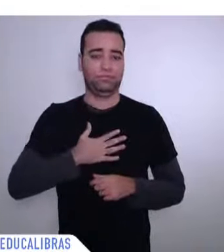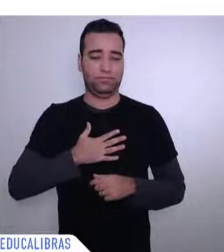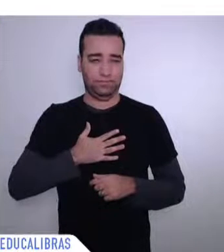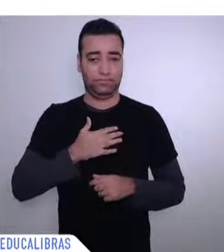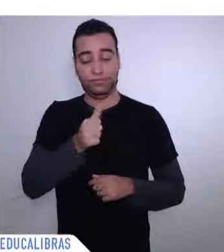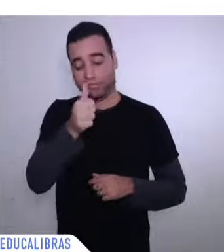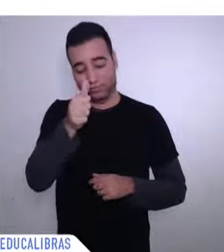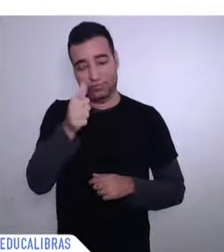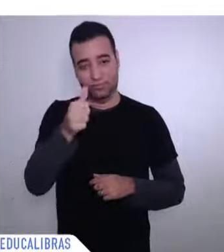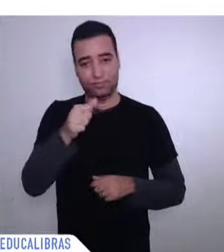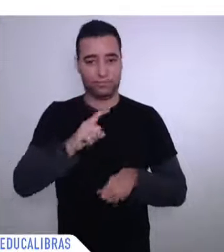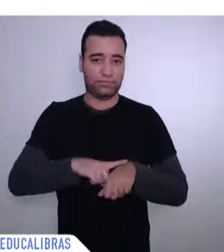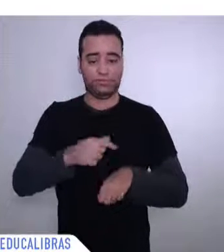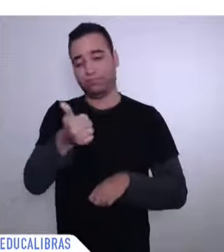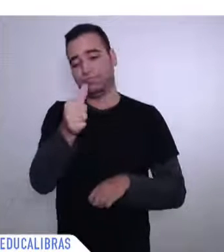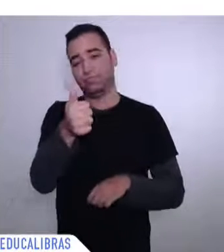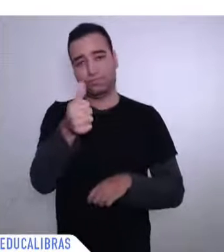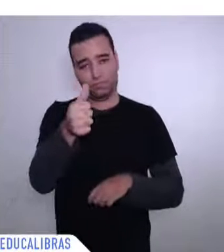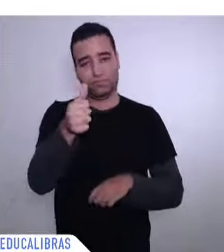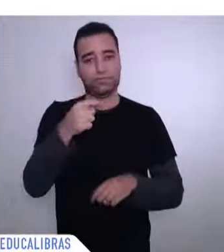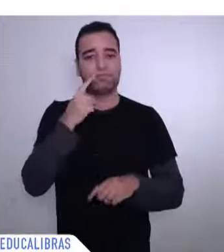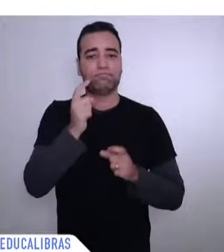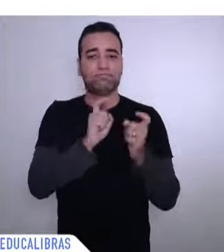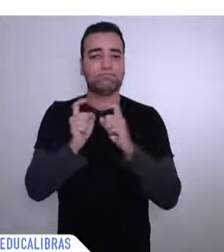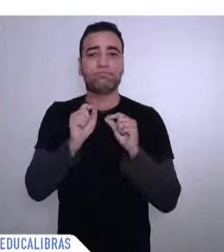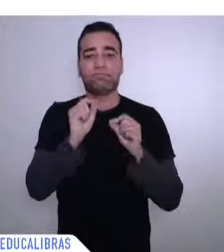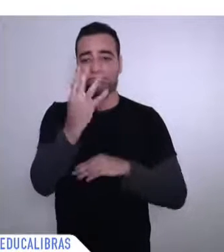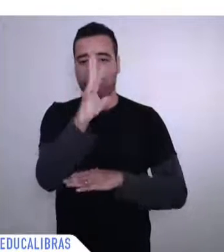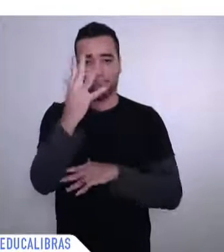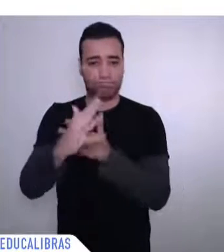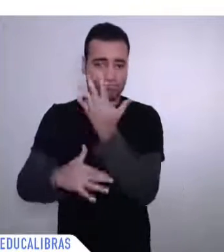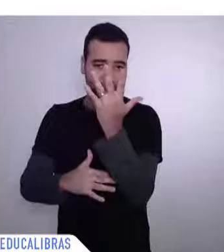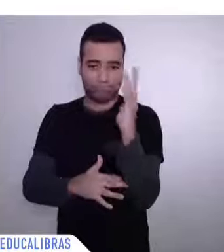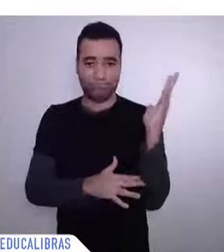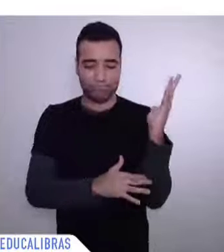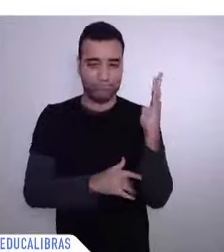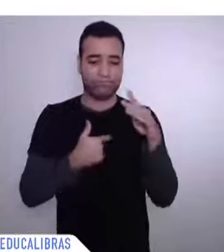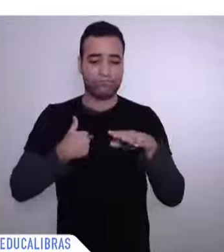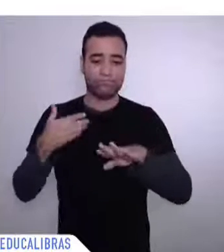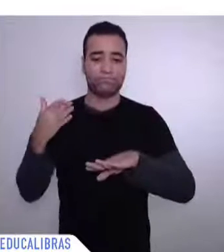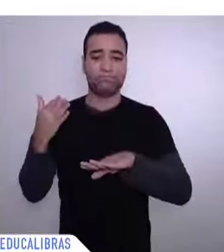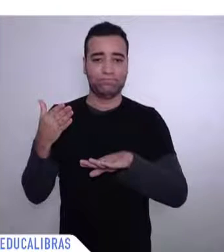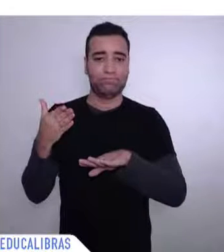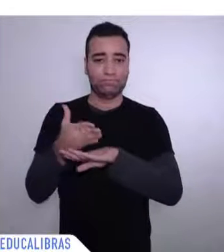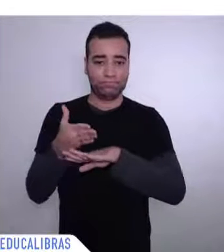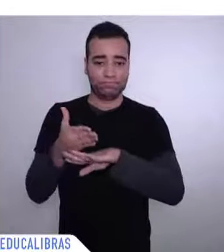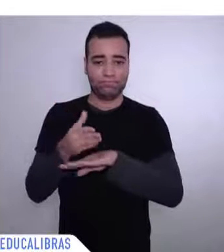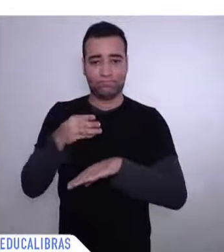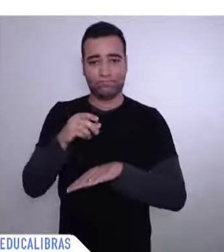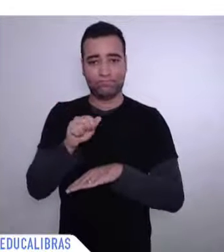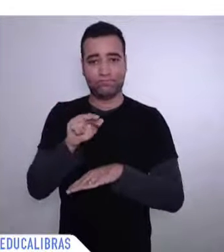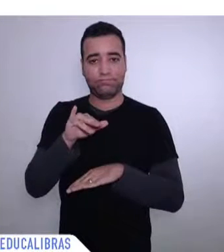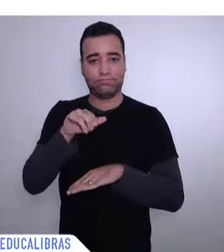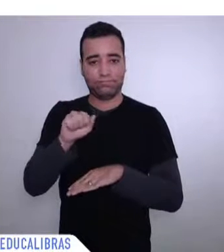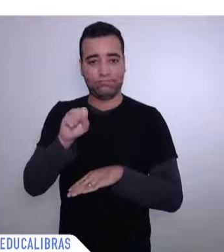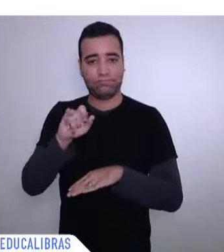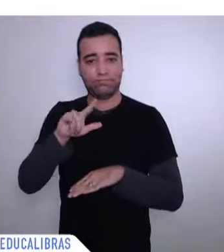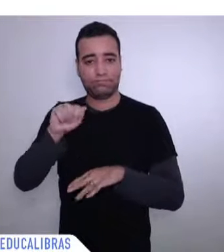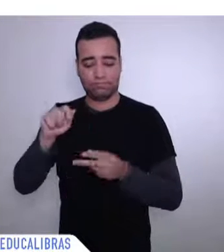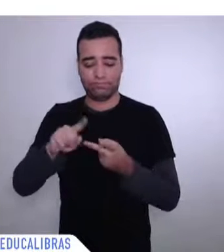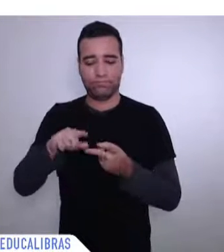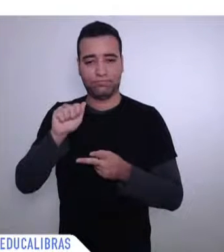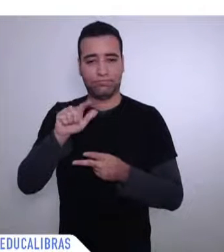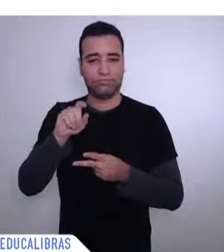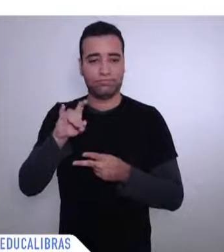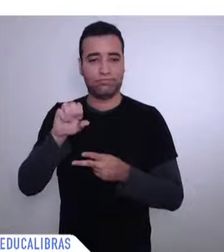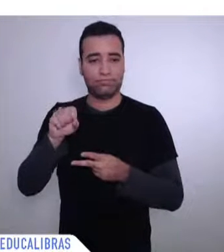on November 7th at 11 a.m. Brazil time, in which we will debate issues concerning the environment